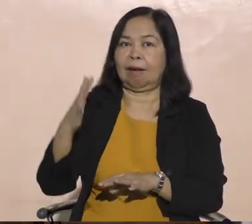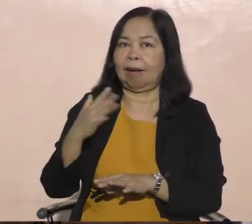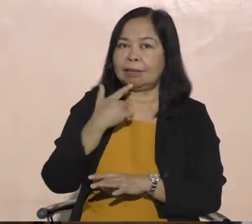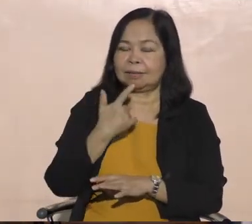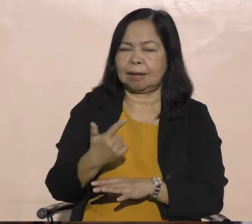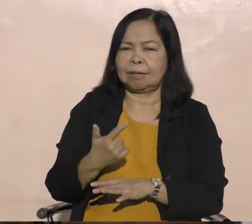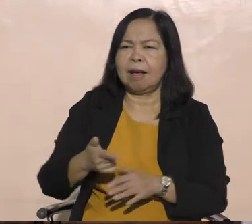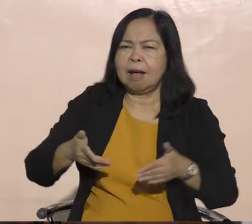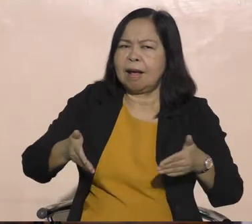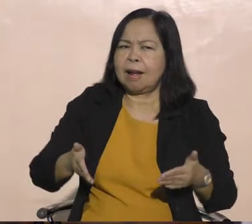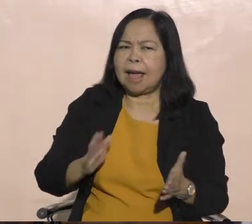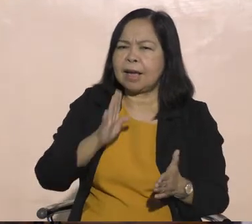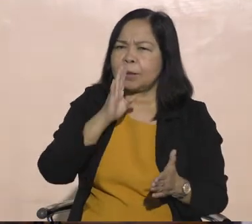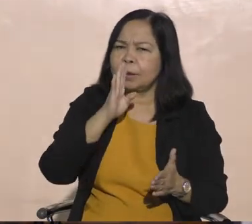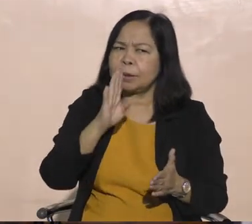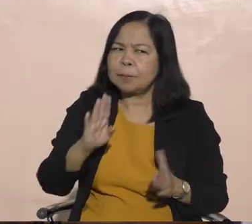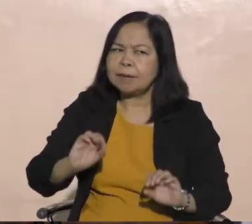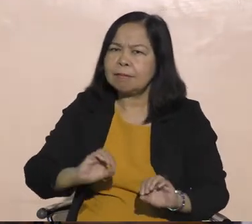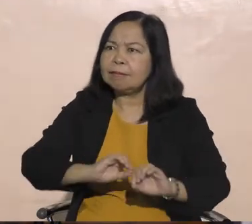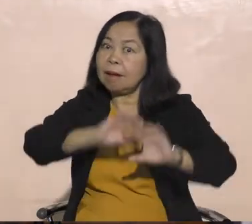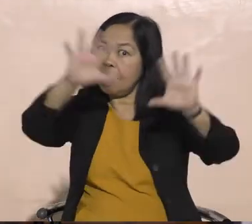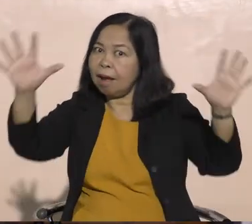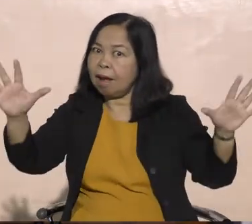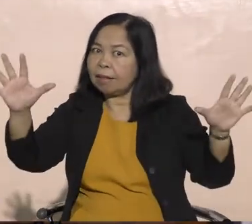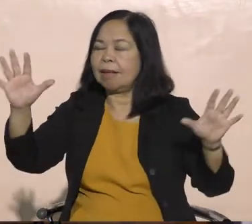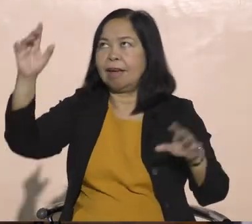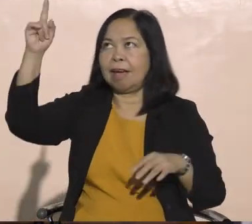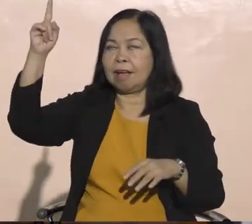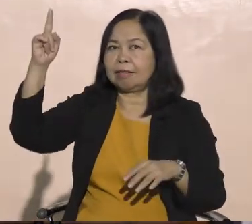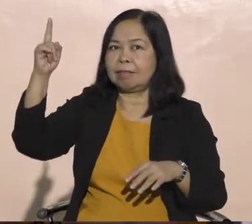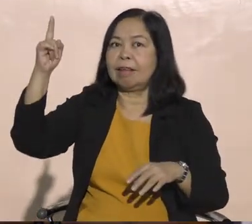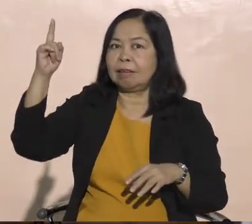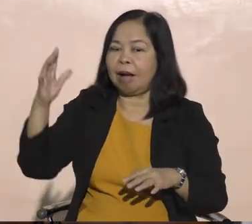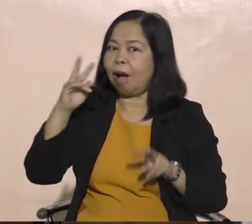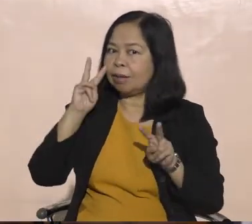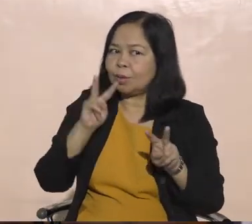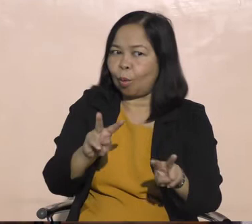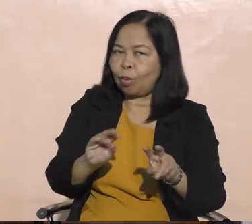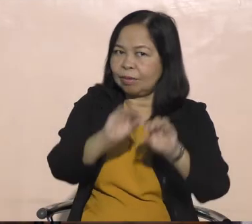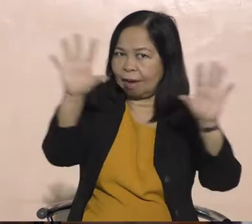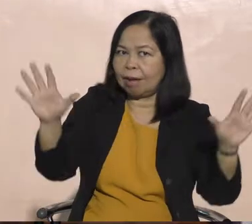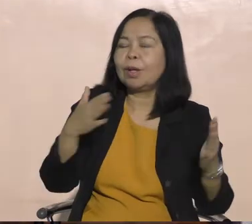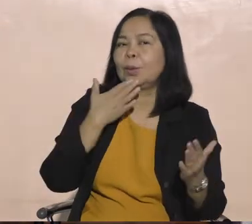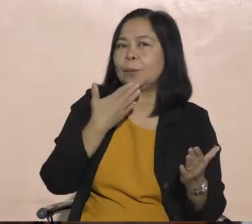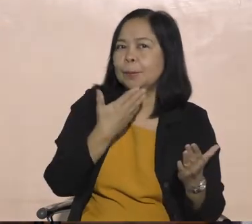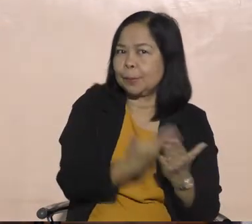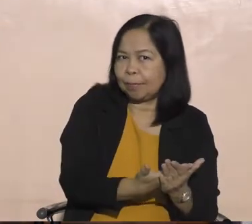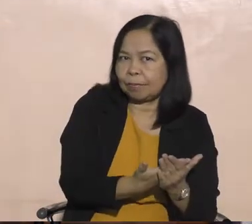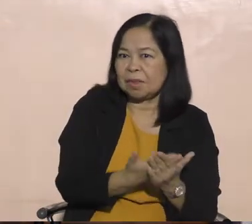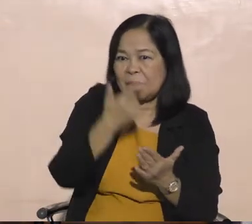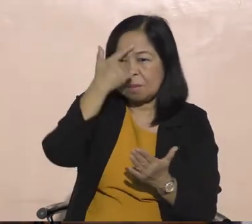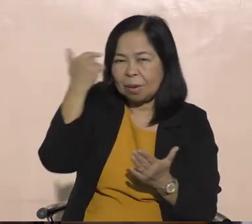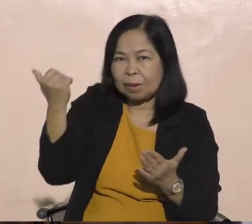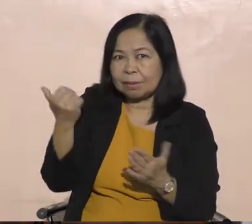light,' and there was light. And God saw the light that it was good." See,